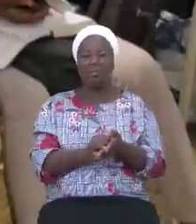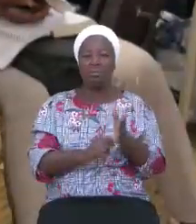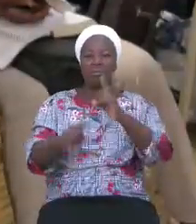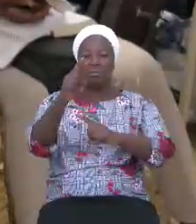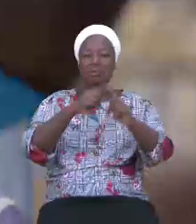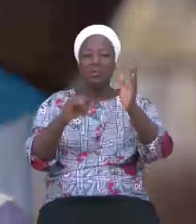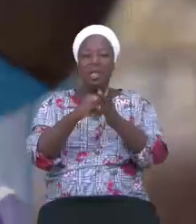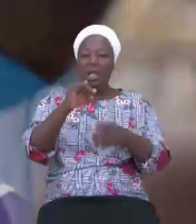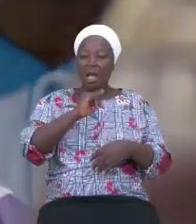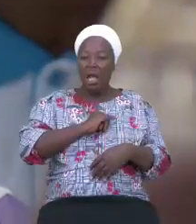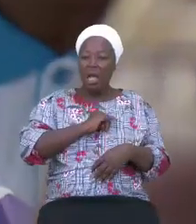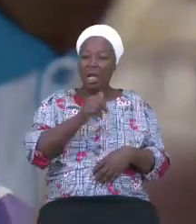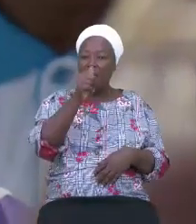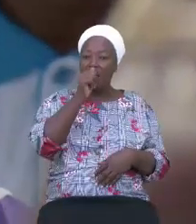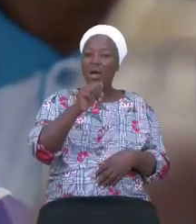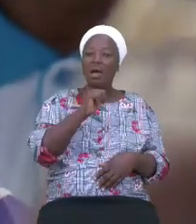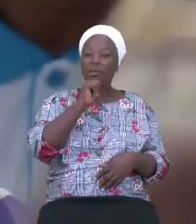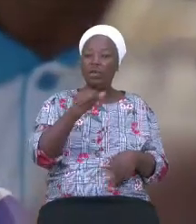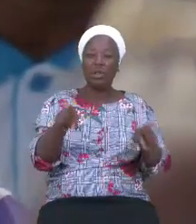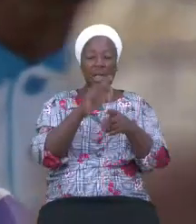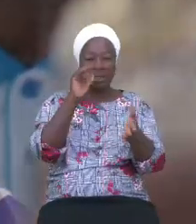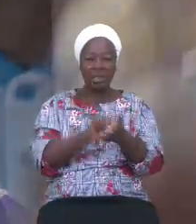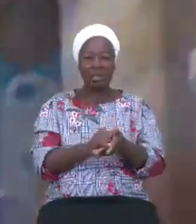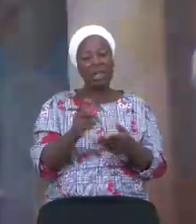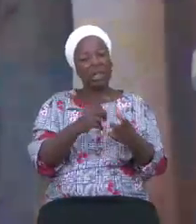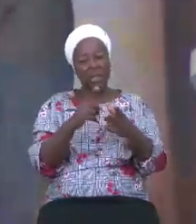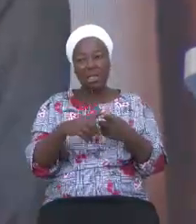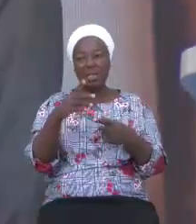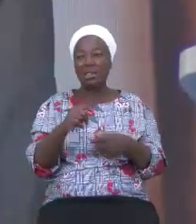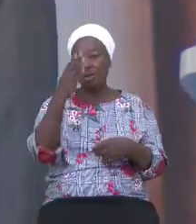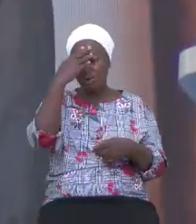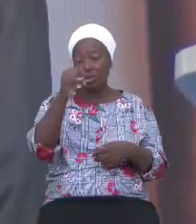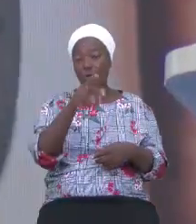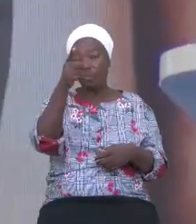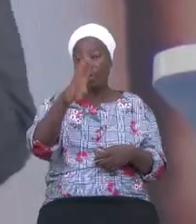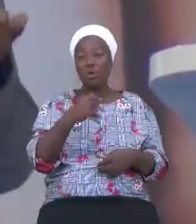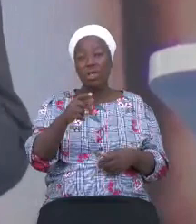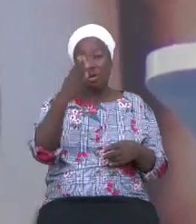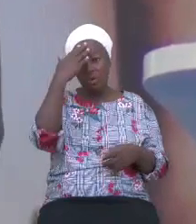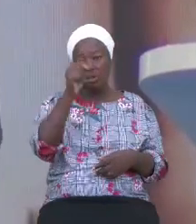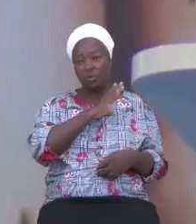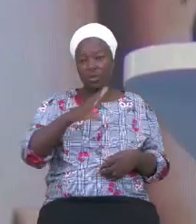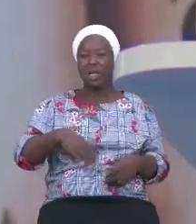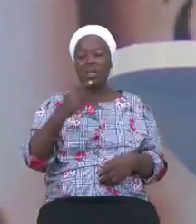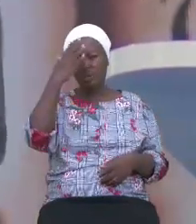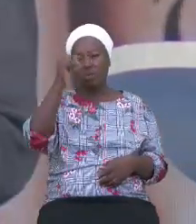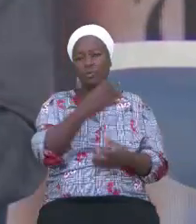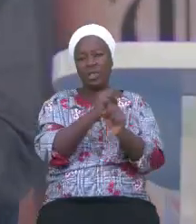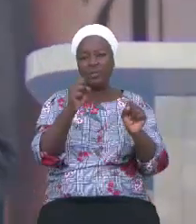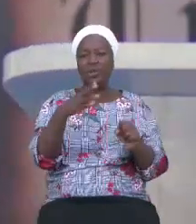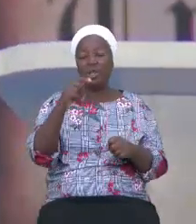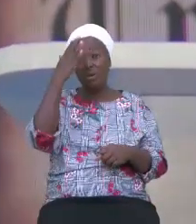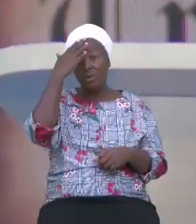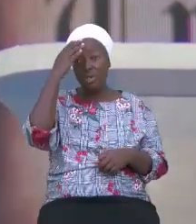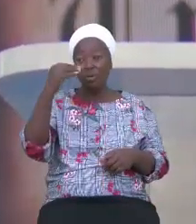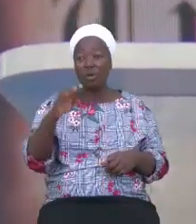like that. And then the knowledge of God, the knowledge of Christ, the knowledge of salvation, the